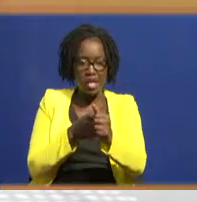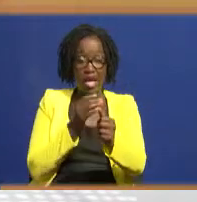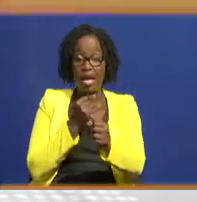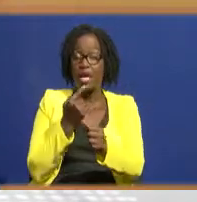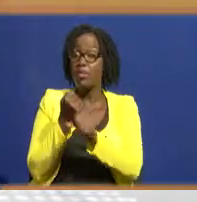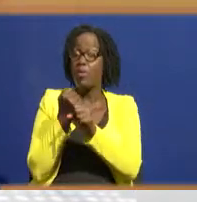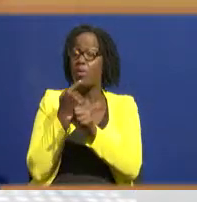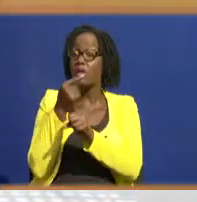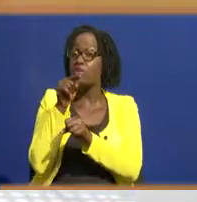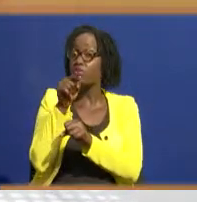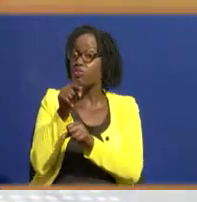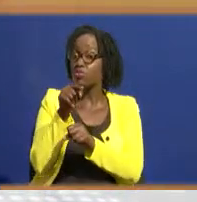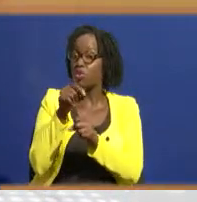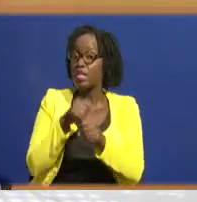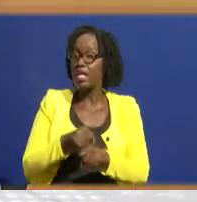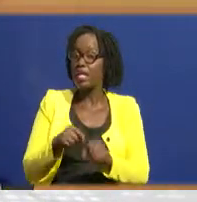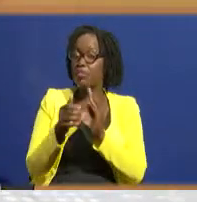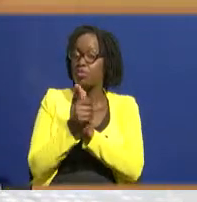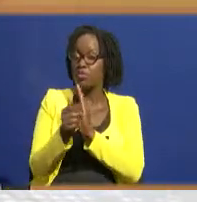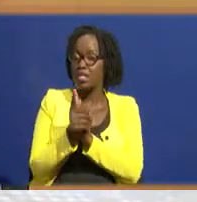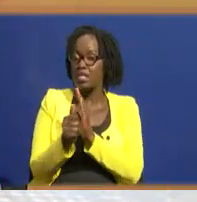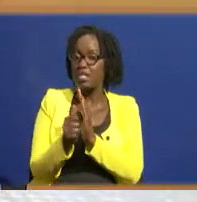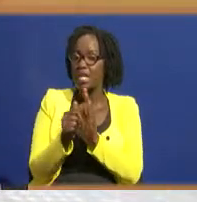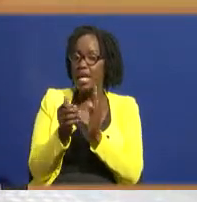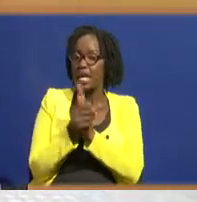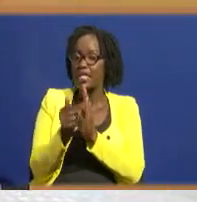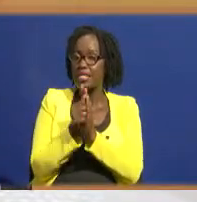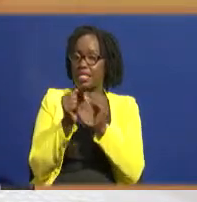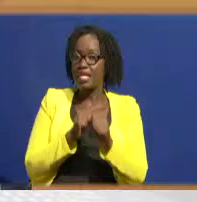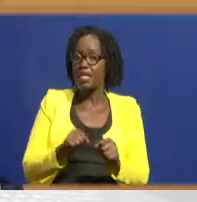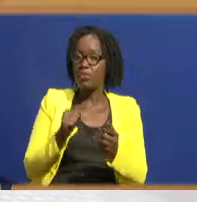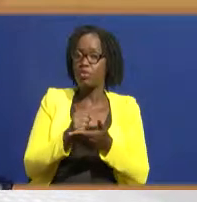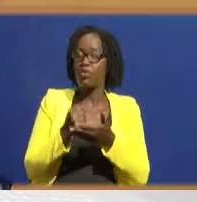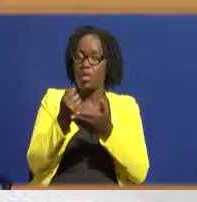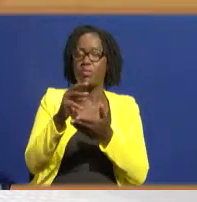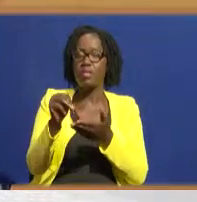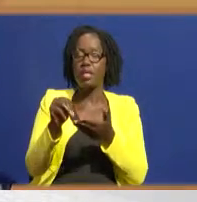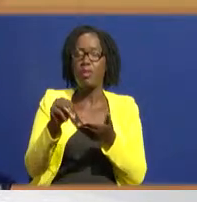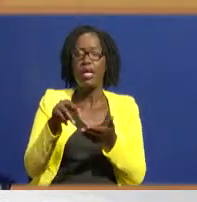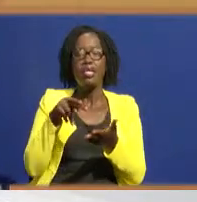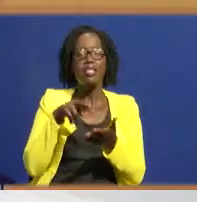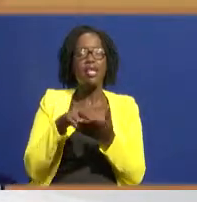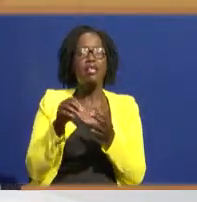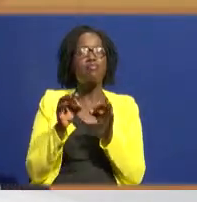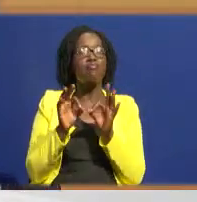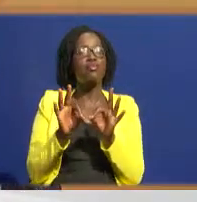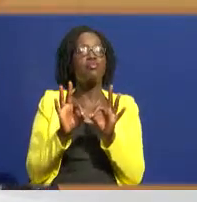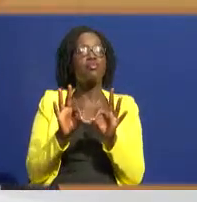so doing, they are able to get these skills, and these skills are able to help them to stand out.